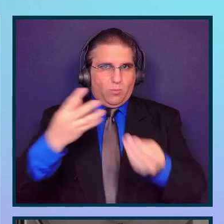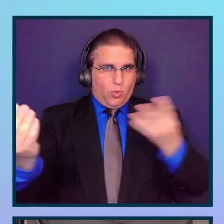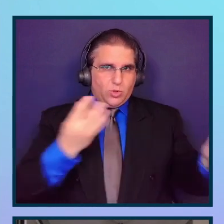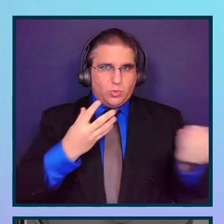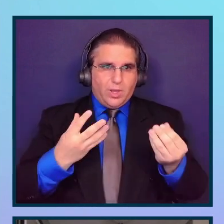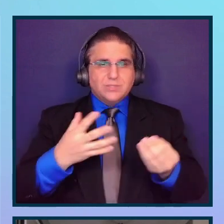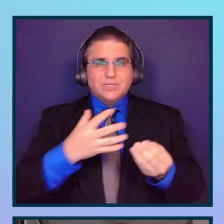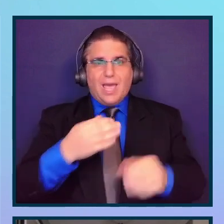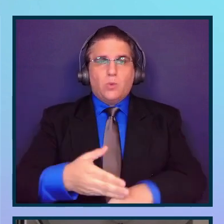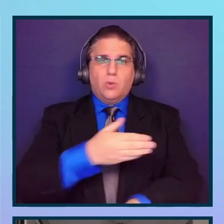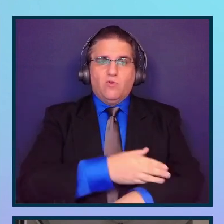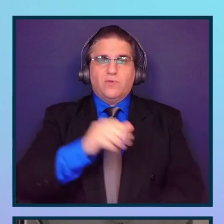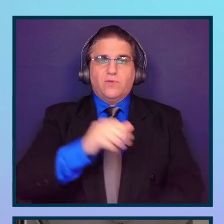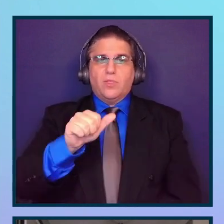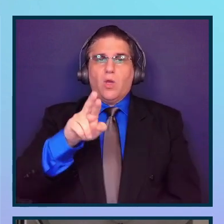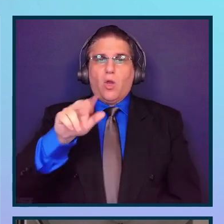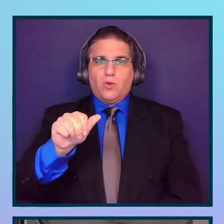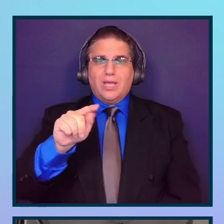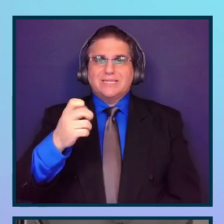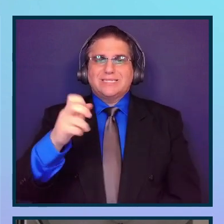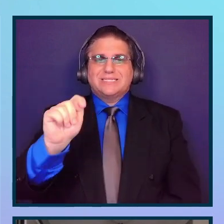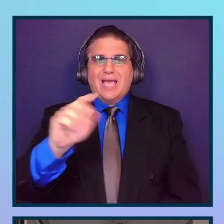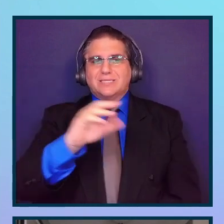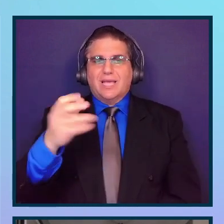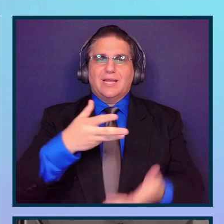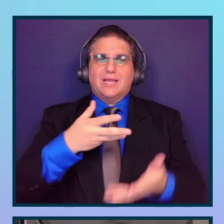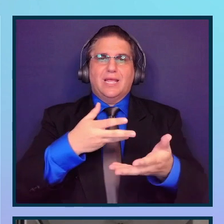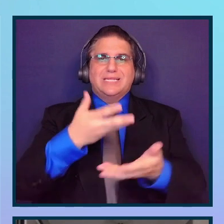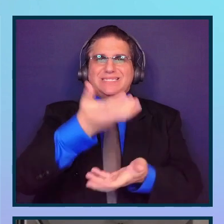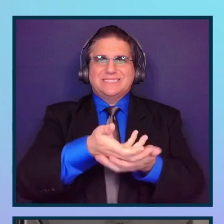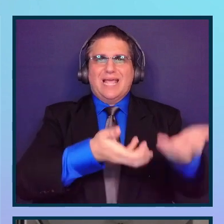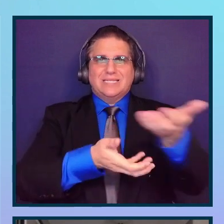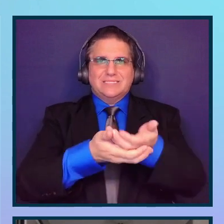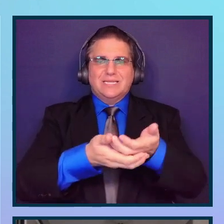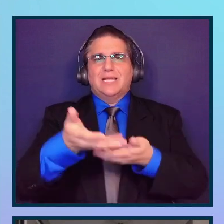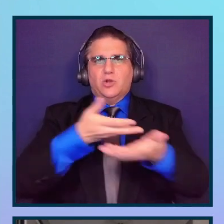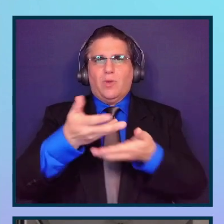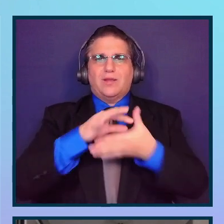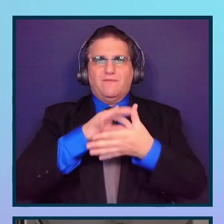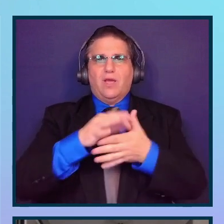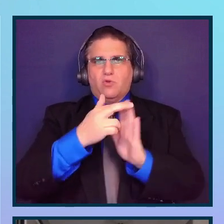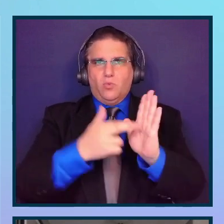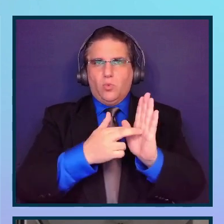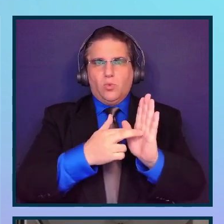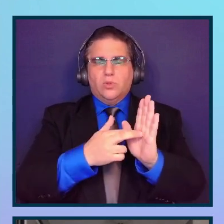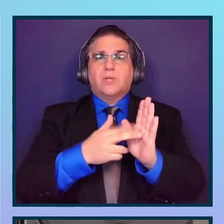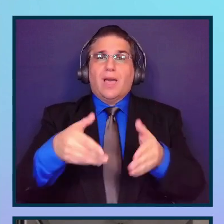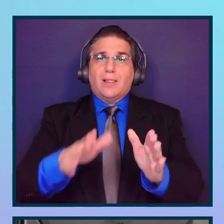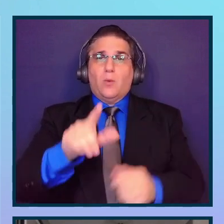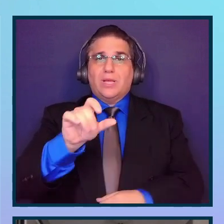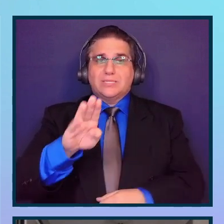and improved our ARIA text and nested interactive content rules by allowing tab